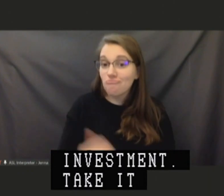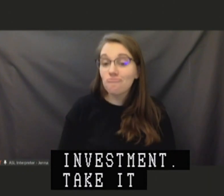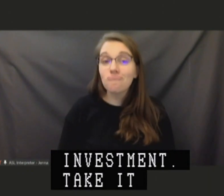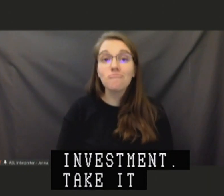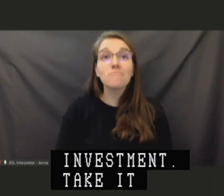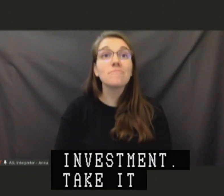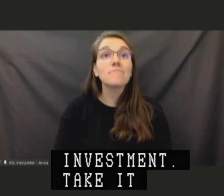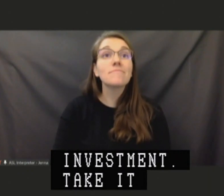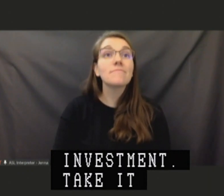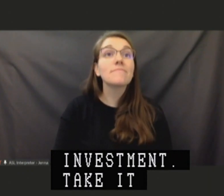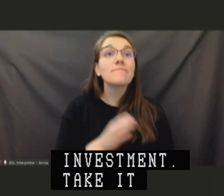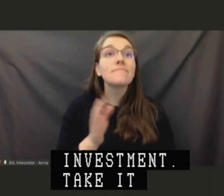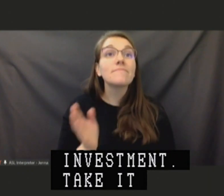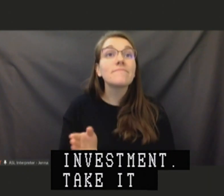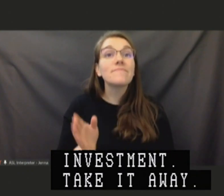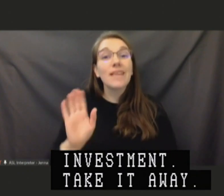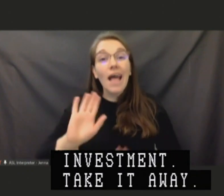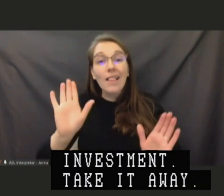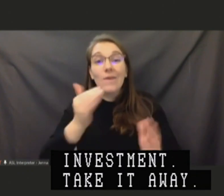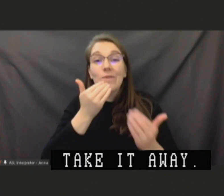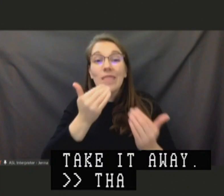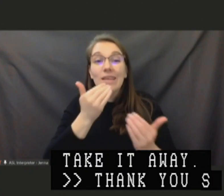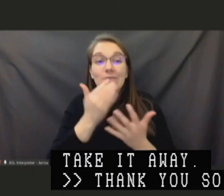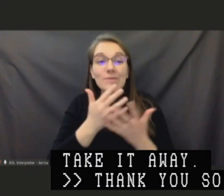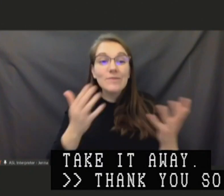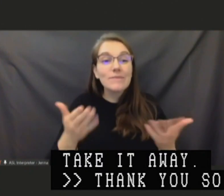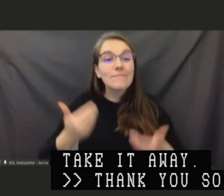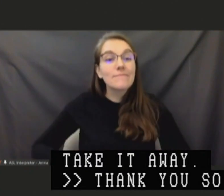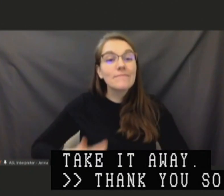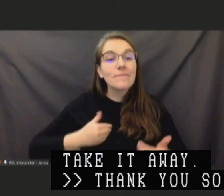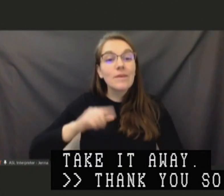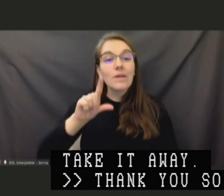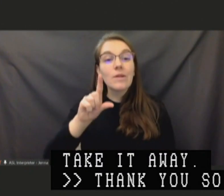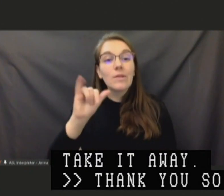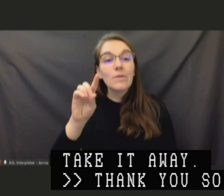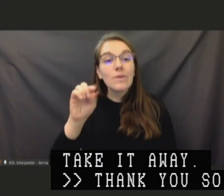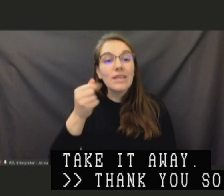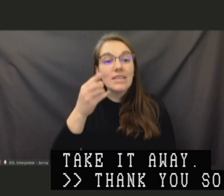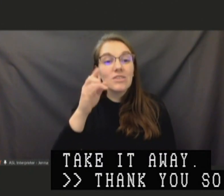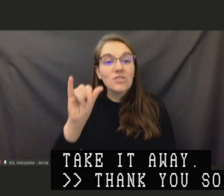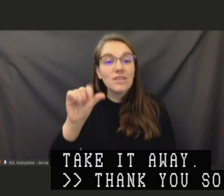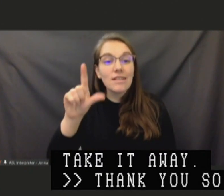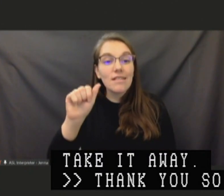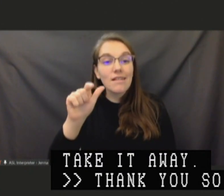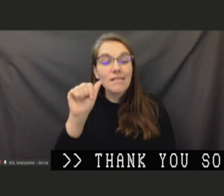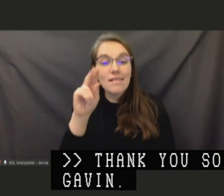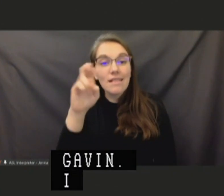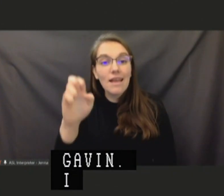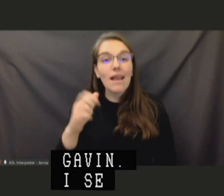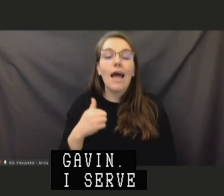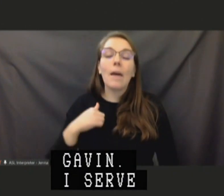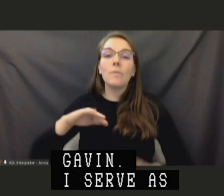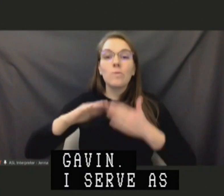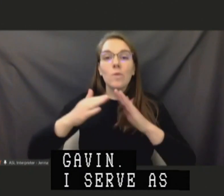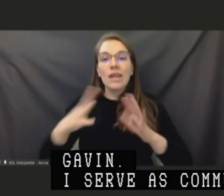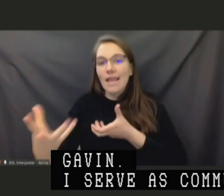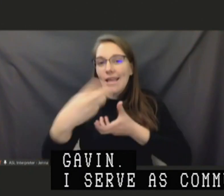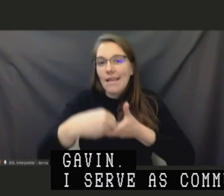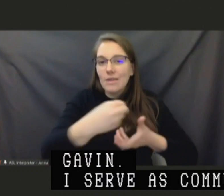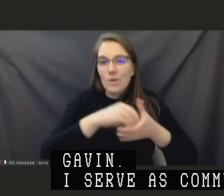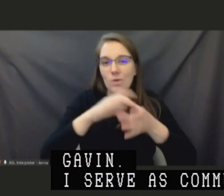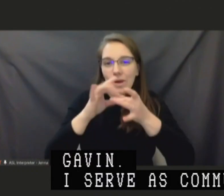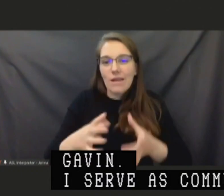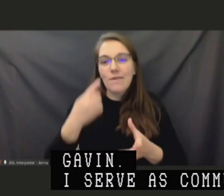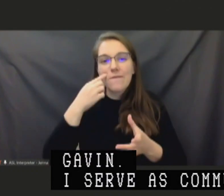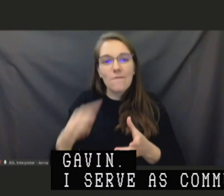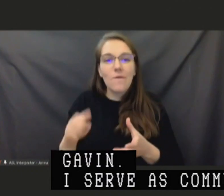Thank you so much. Good afternoon, everyone. My name is Luigi Lalane, and I serve as Community Engagement Coordinator for the Boston Mayor's Office